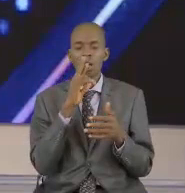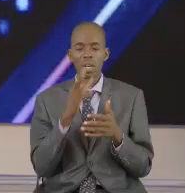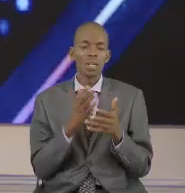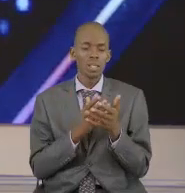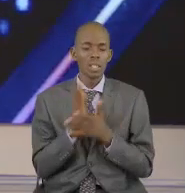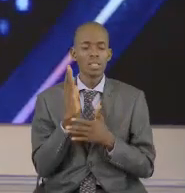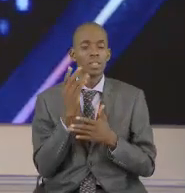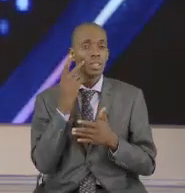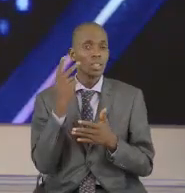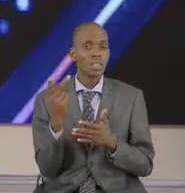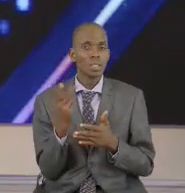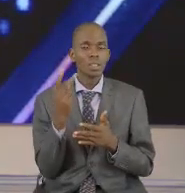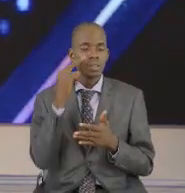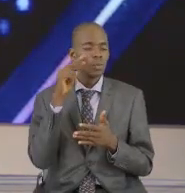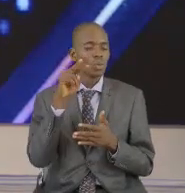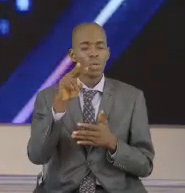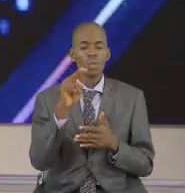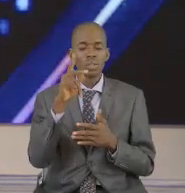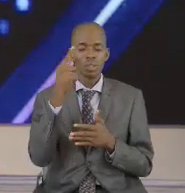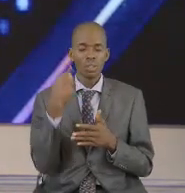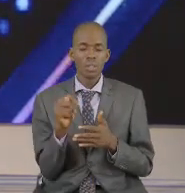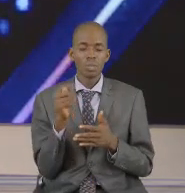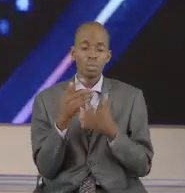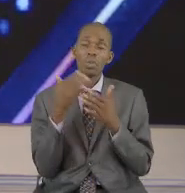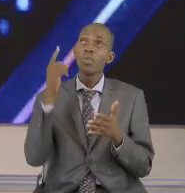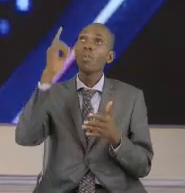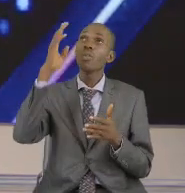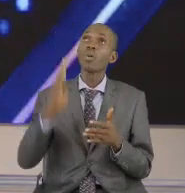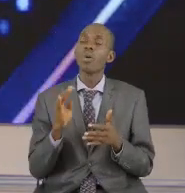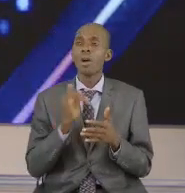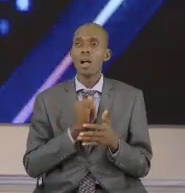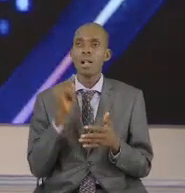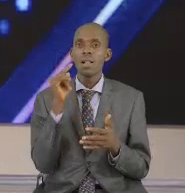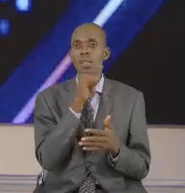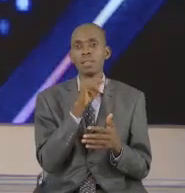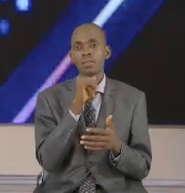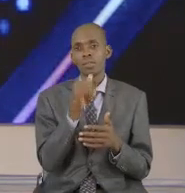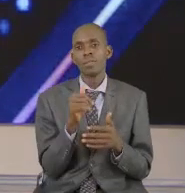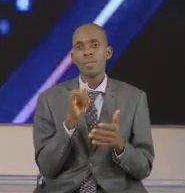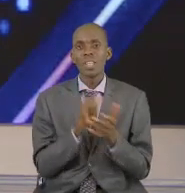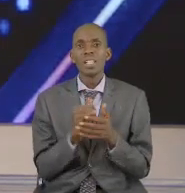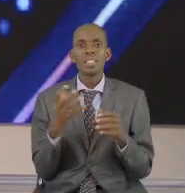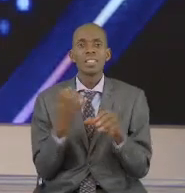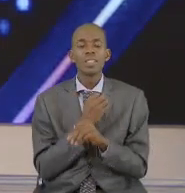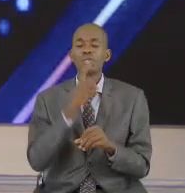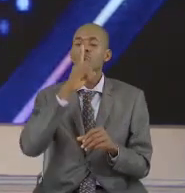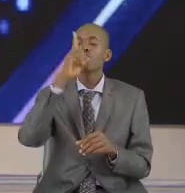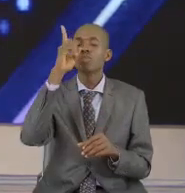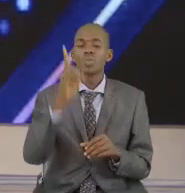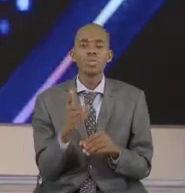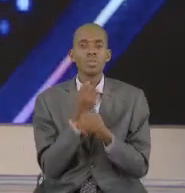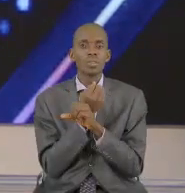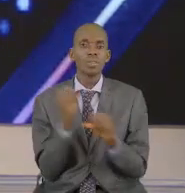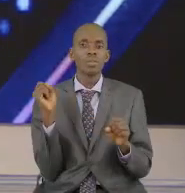behold, before God, I lie not. That takes genuine salvation.